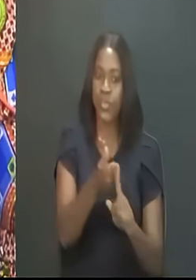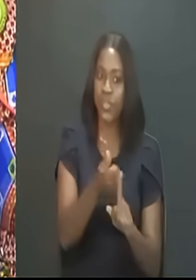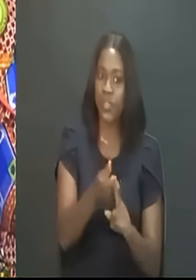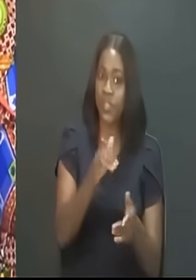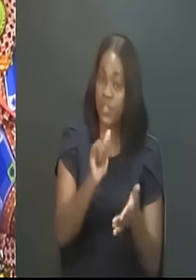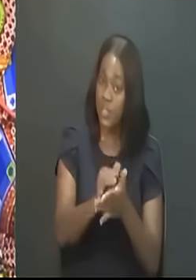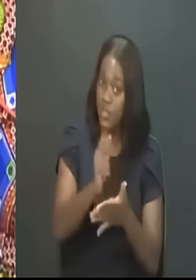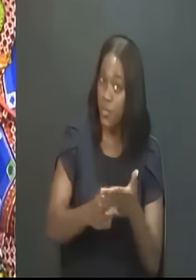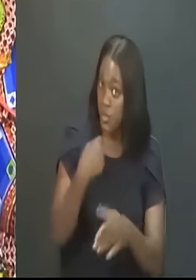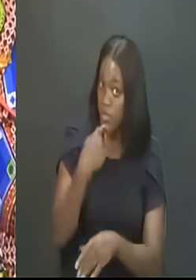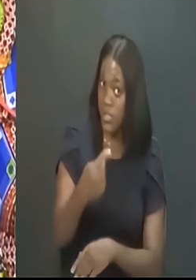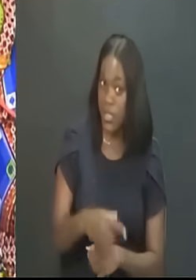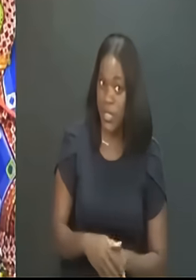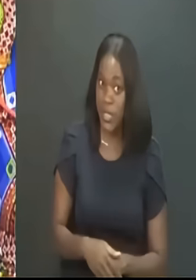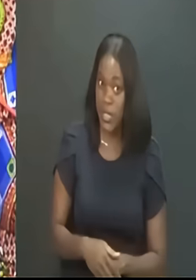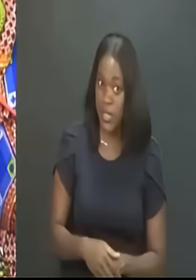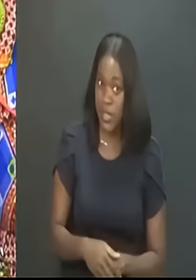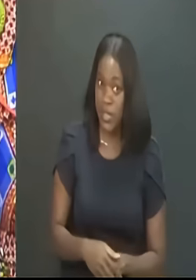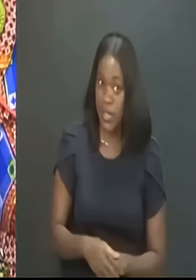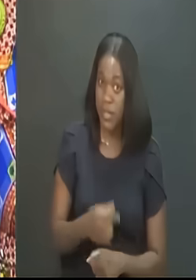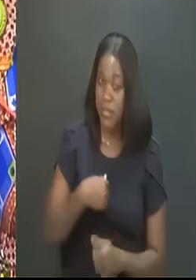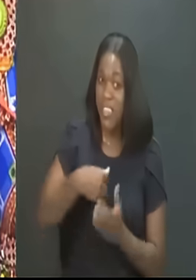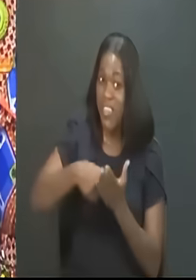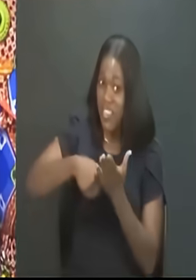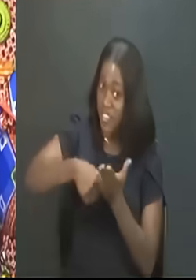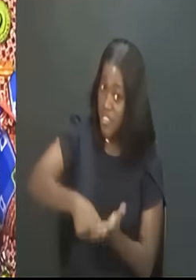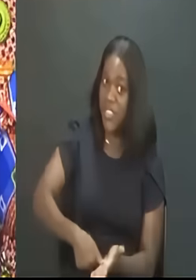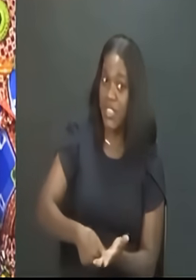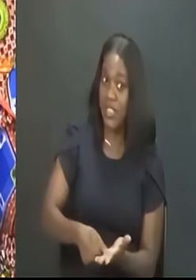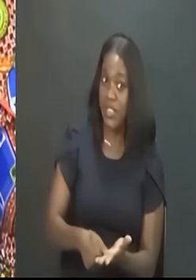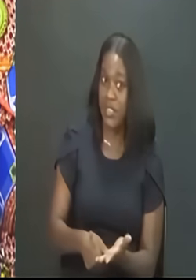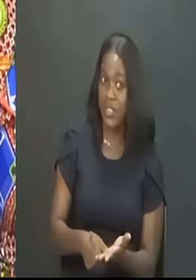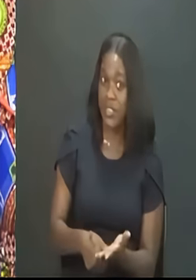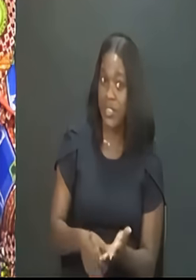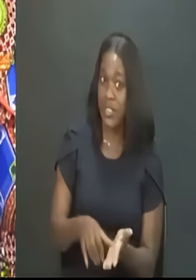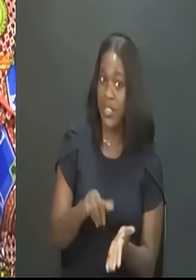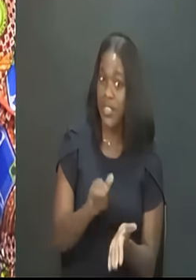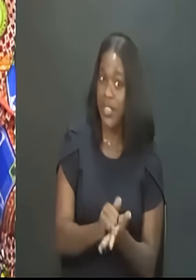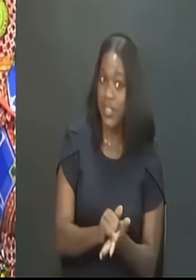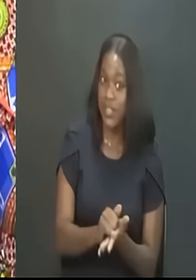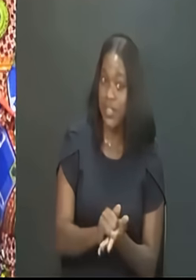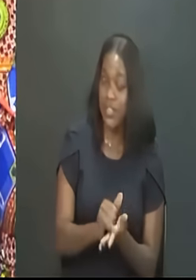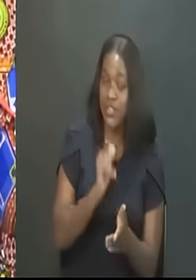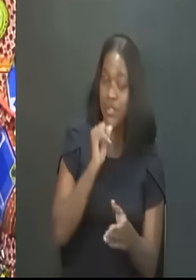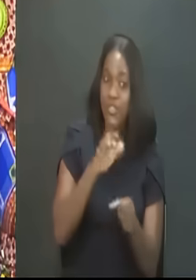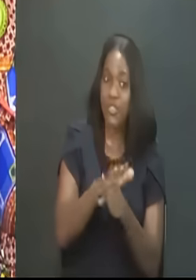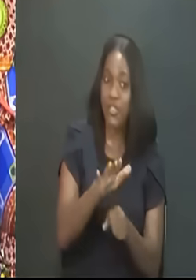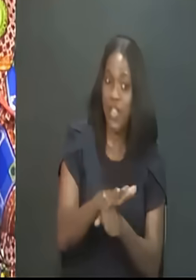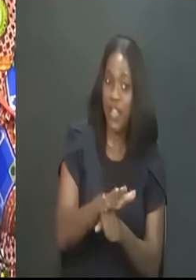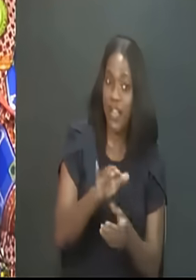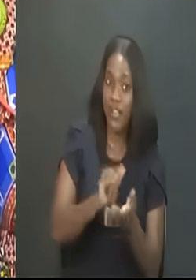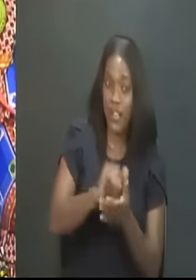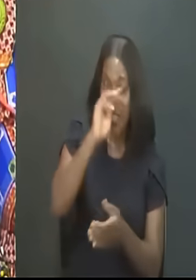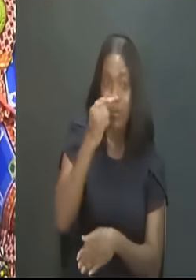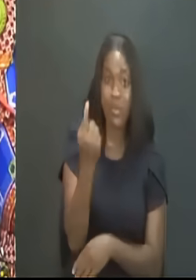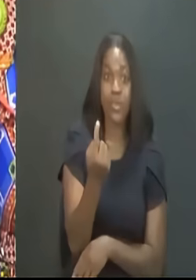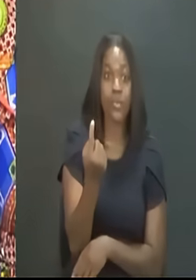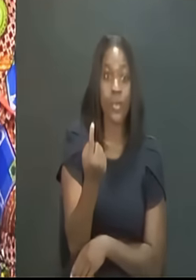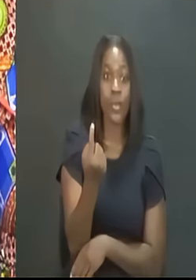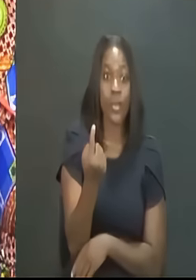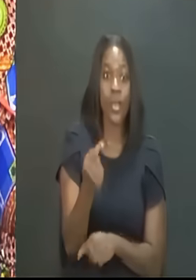I'm just drawing his attention that it's not enough, but they should know, because we are not going to sit idly